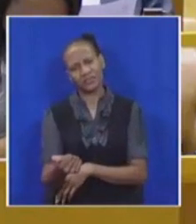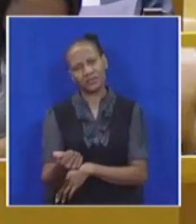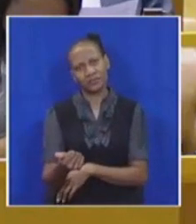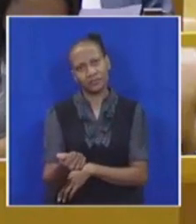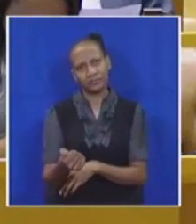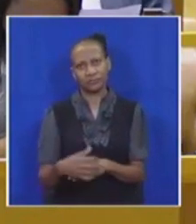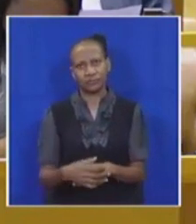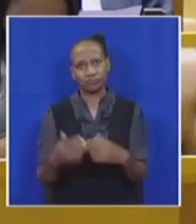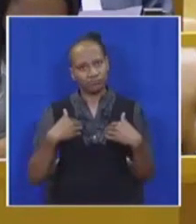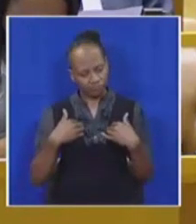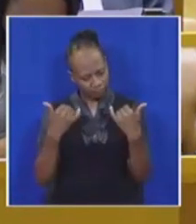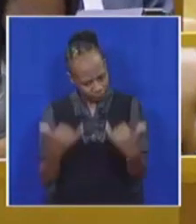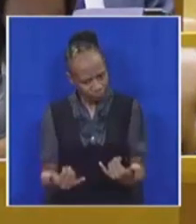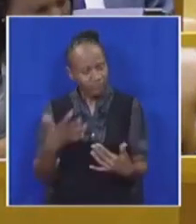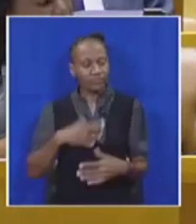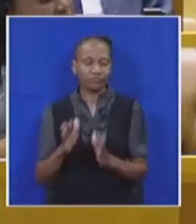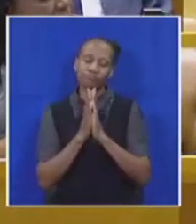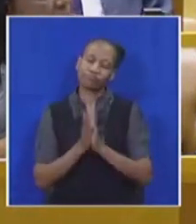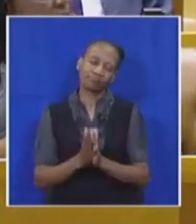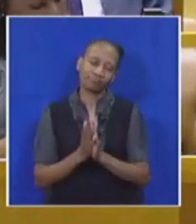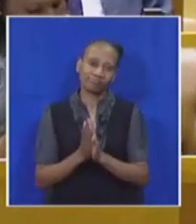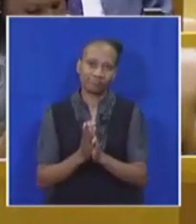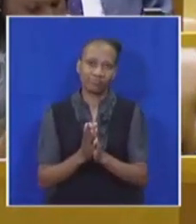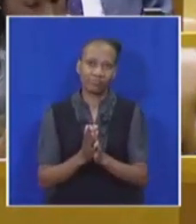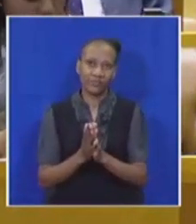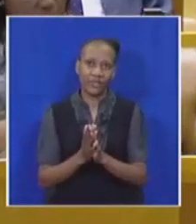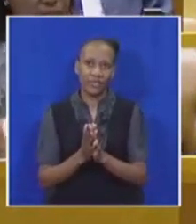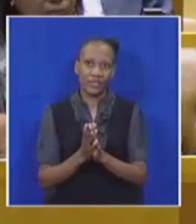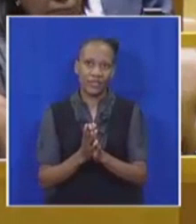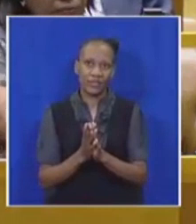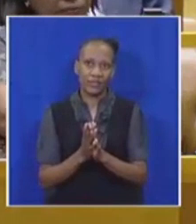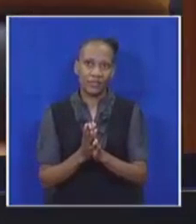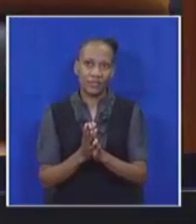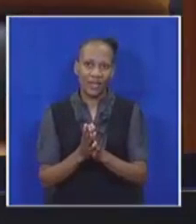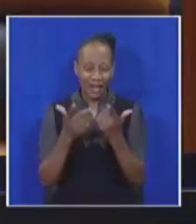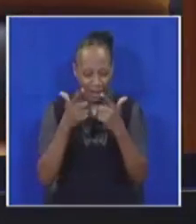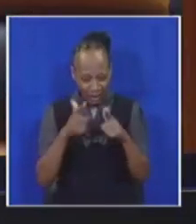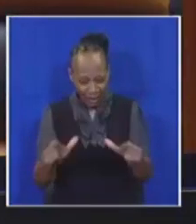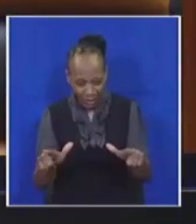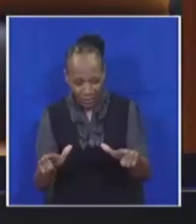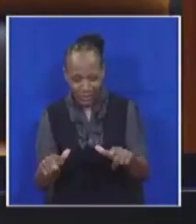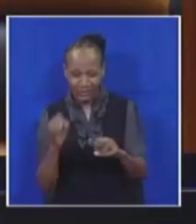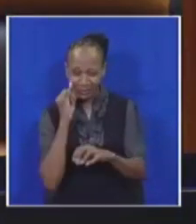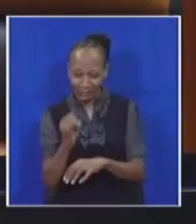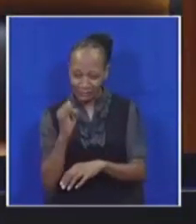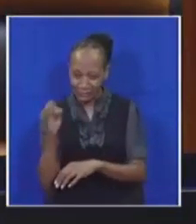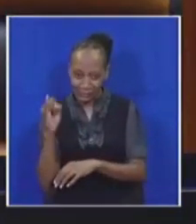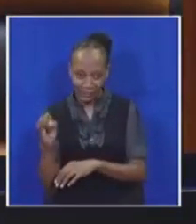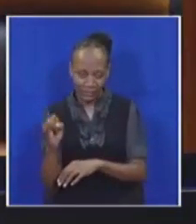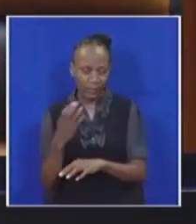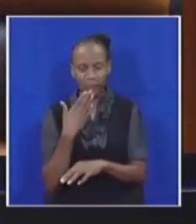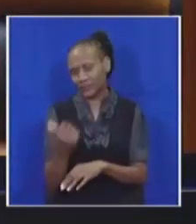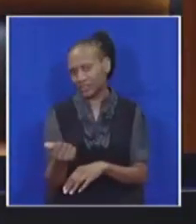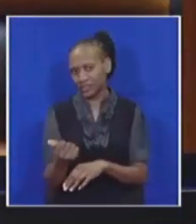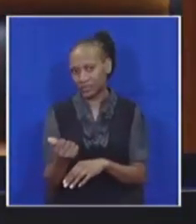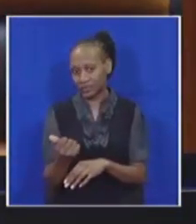I would only wish to emphasize the point that insults and similar language do not serve